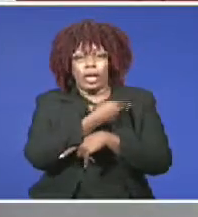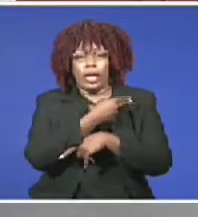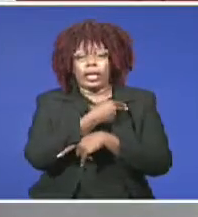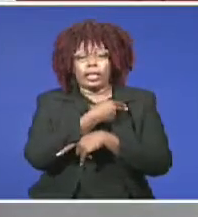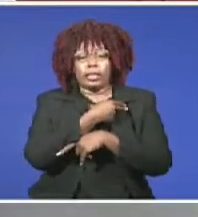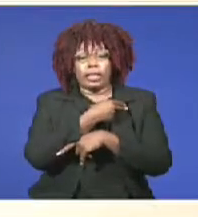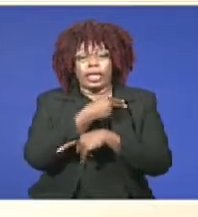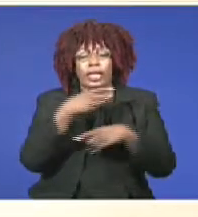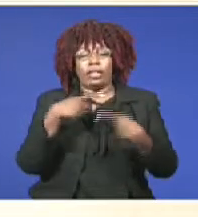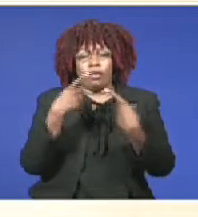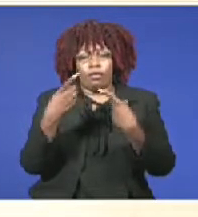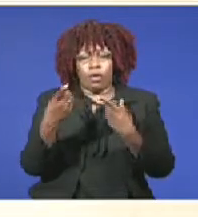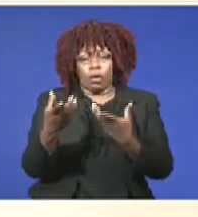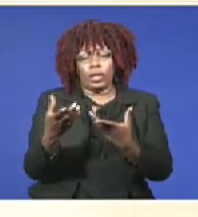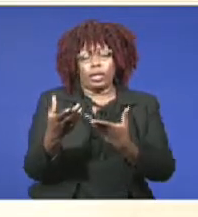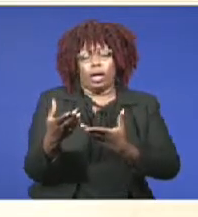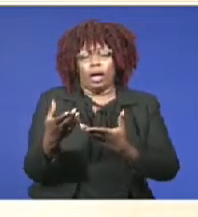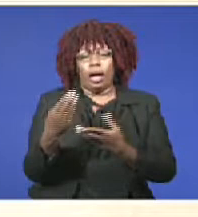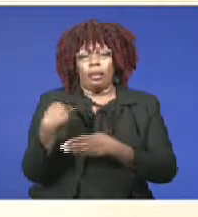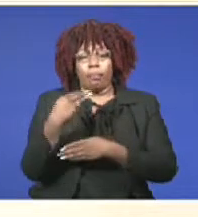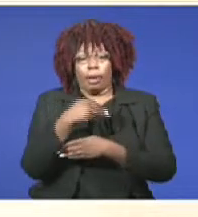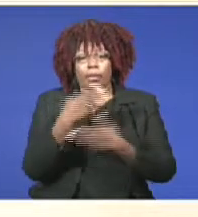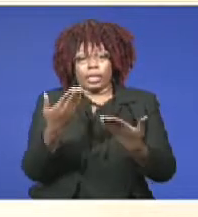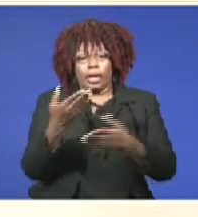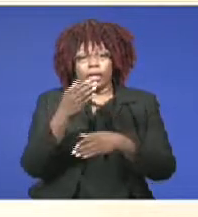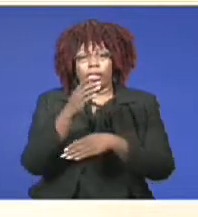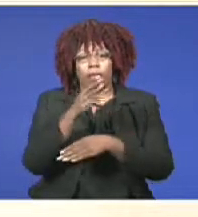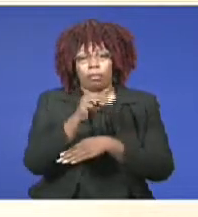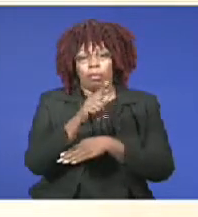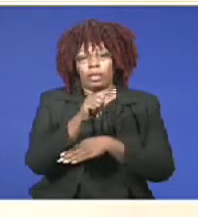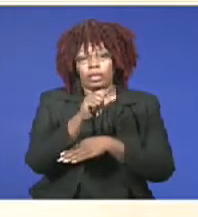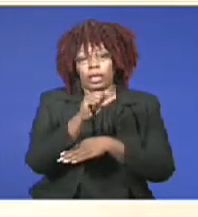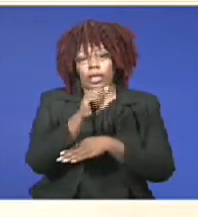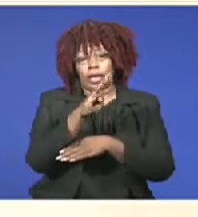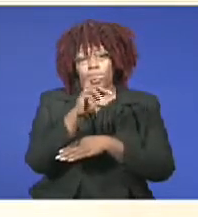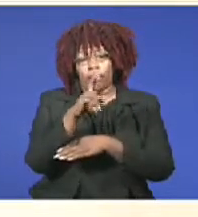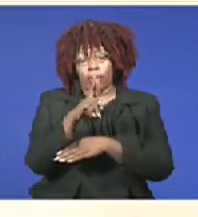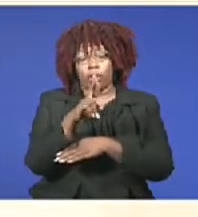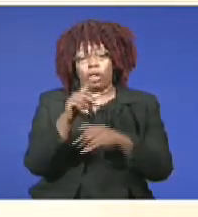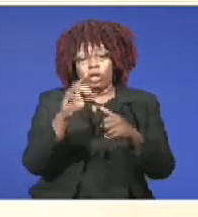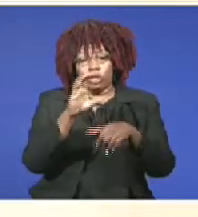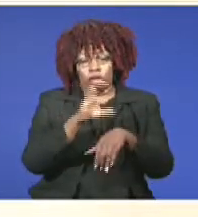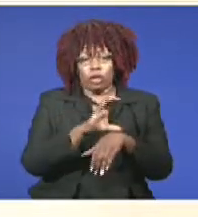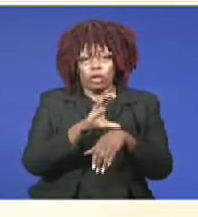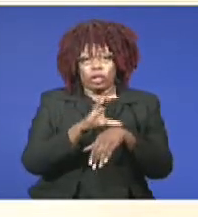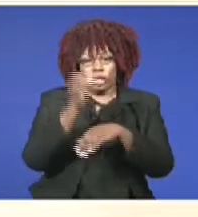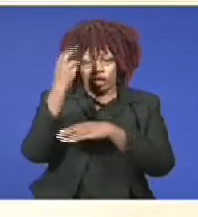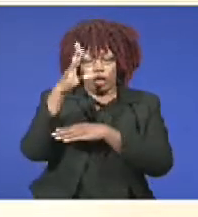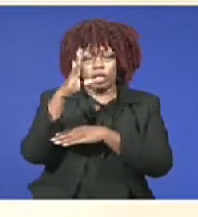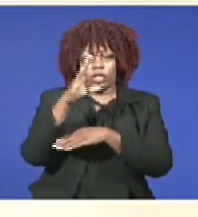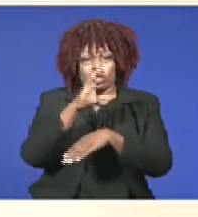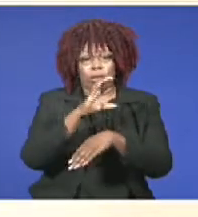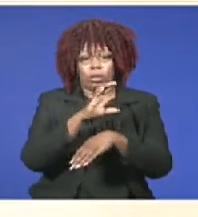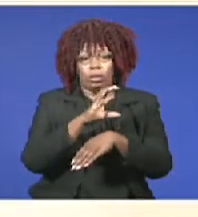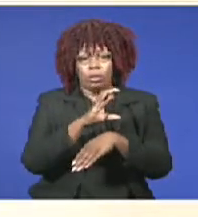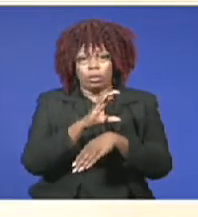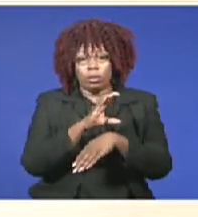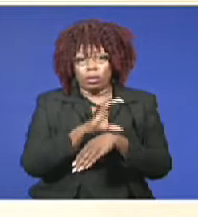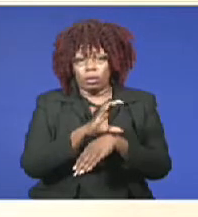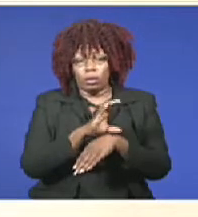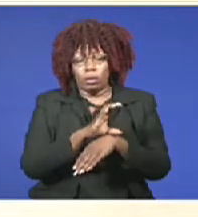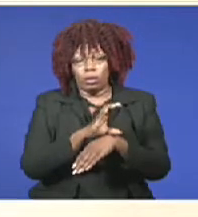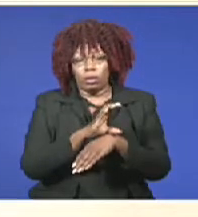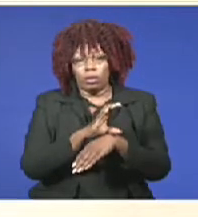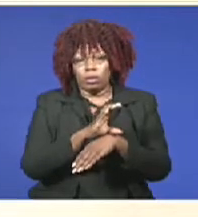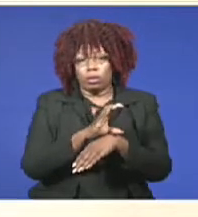devoted members here at Mount Tabor Church who always put their family first. Senior pastor of Mount Tabor Church, Bishop Neil C.